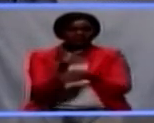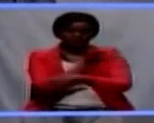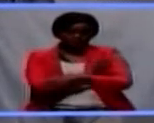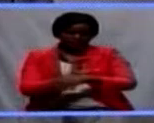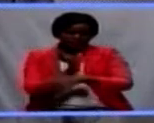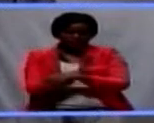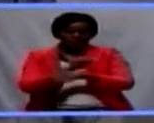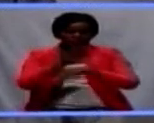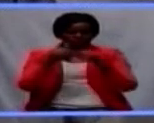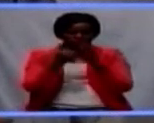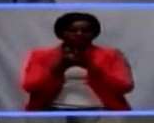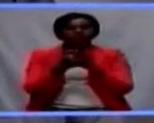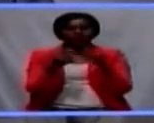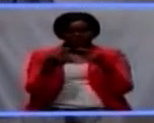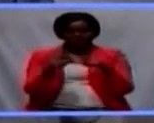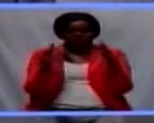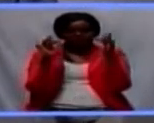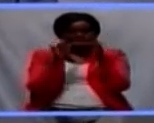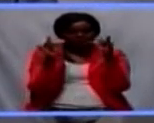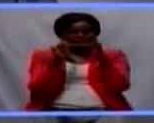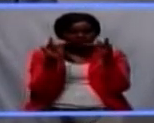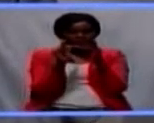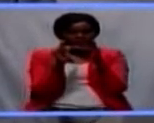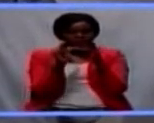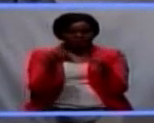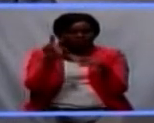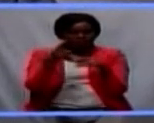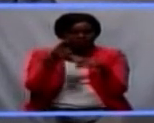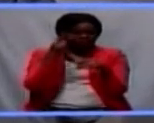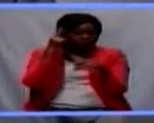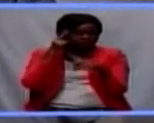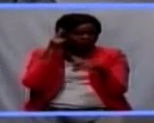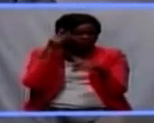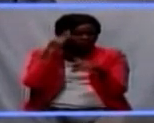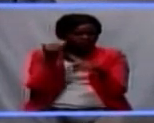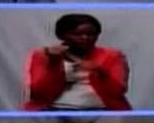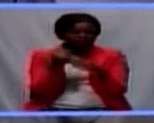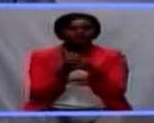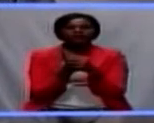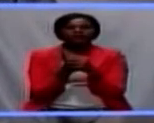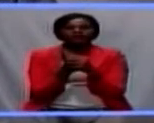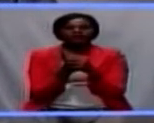fact, all of them are done electronically. The second reason is that